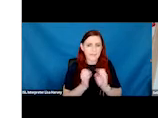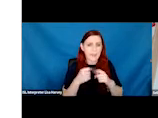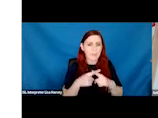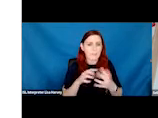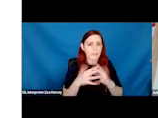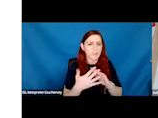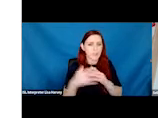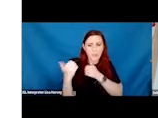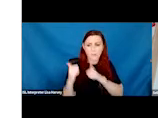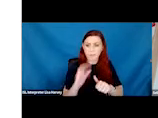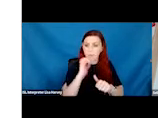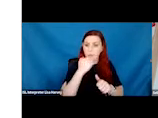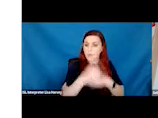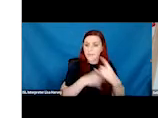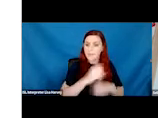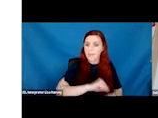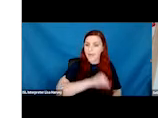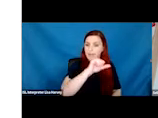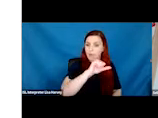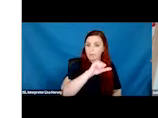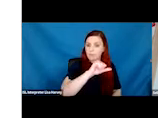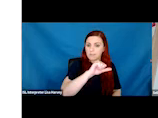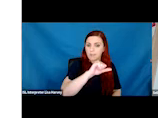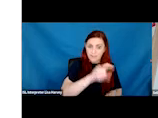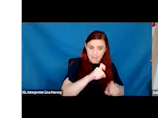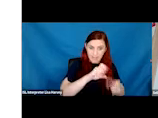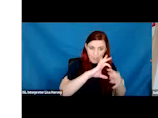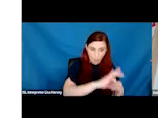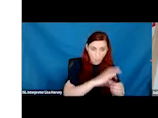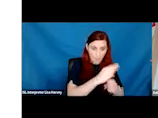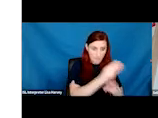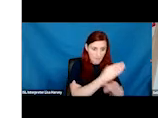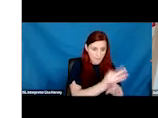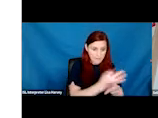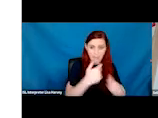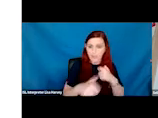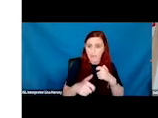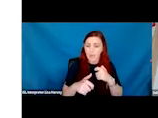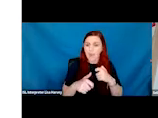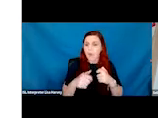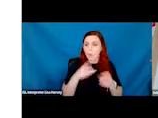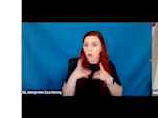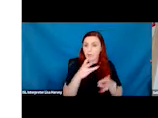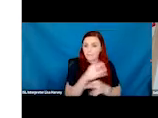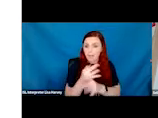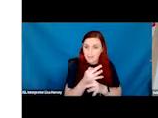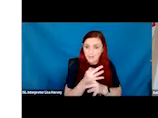home and working parents rely on older family members for childminding and other caring duties.